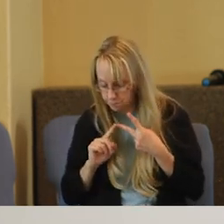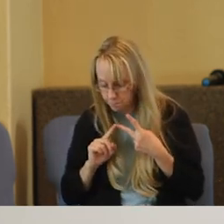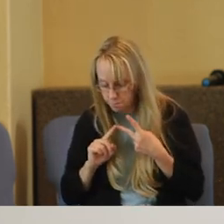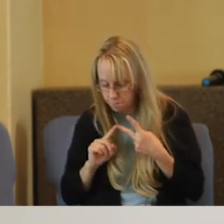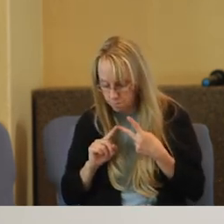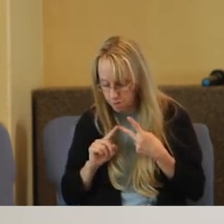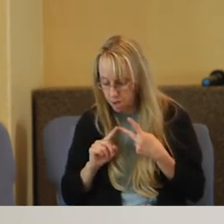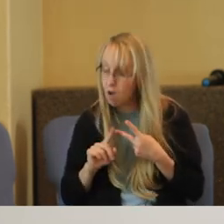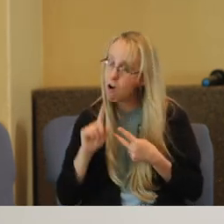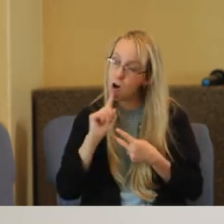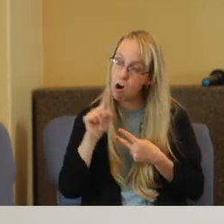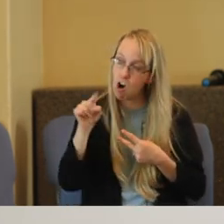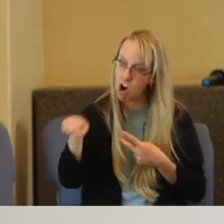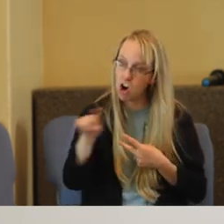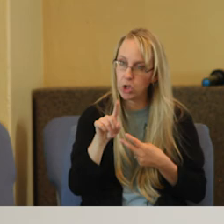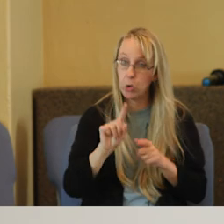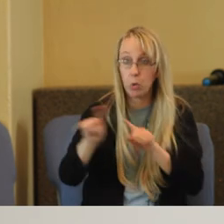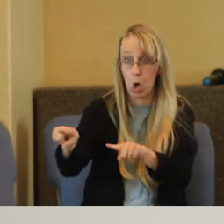are you going?